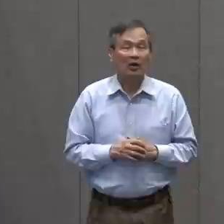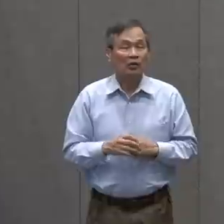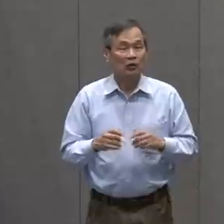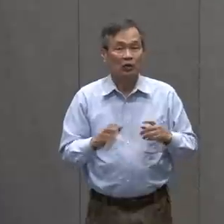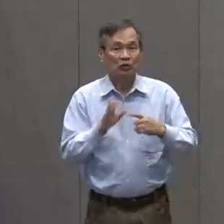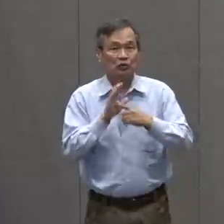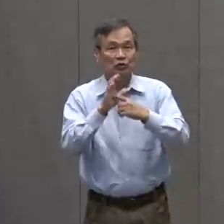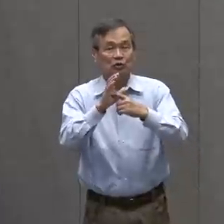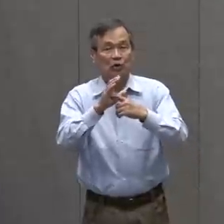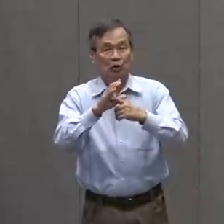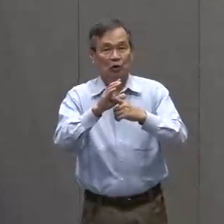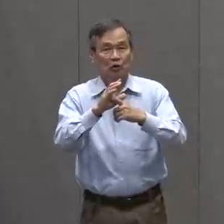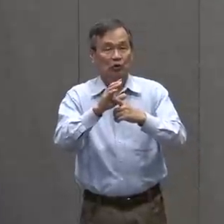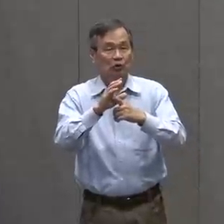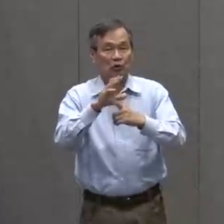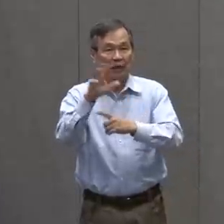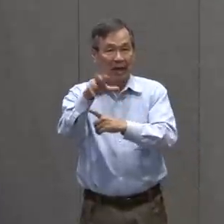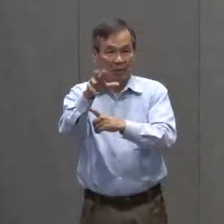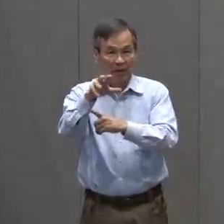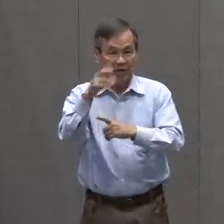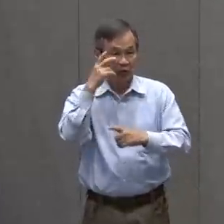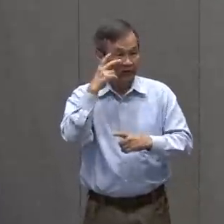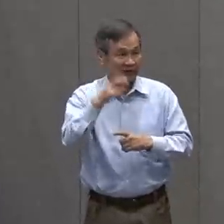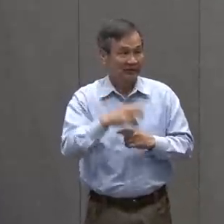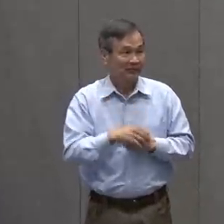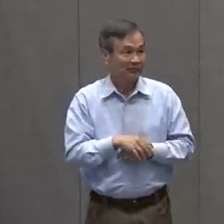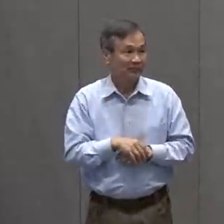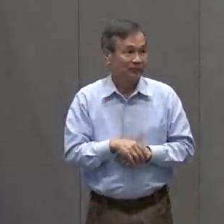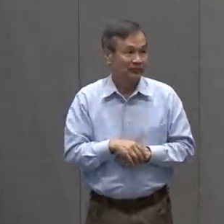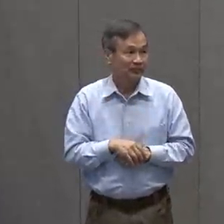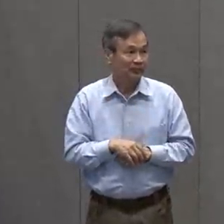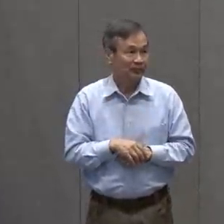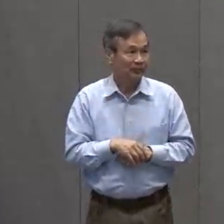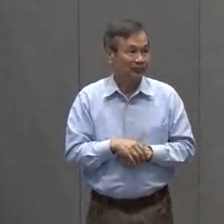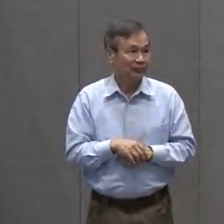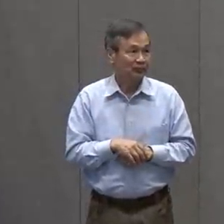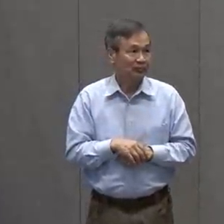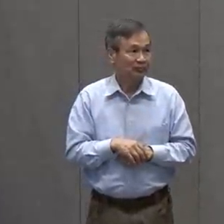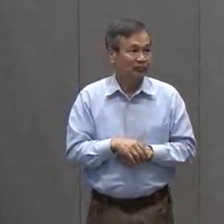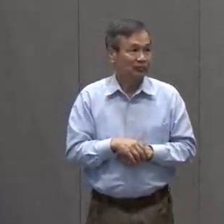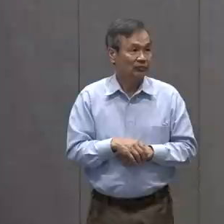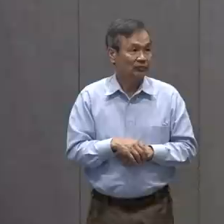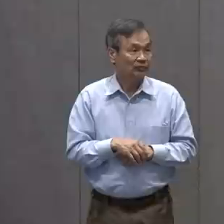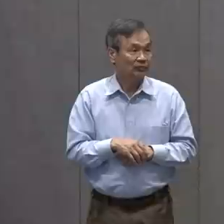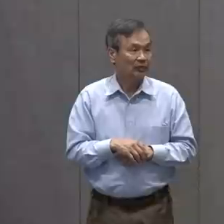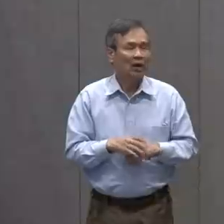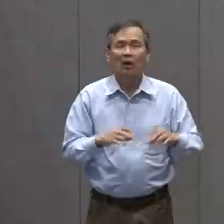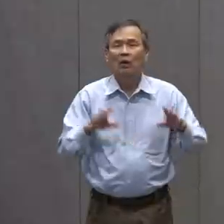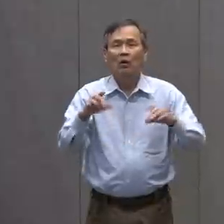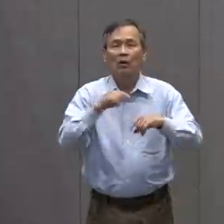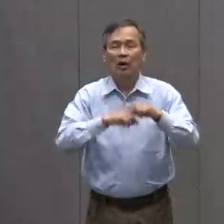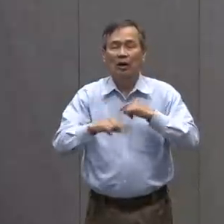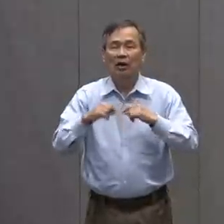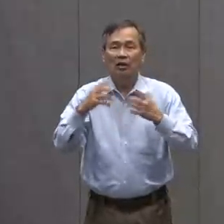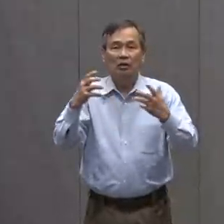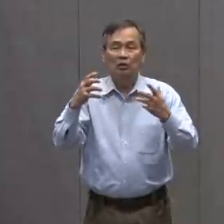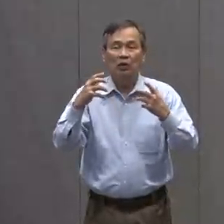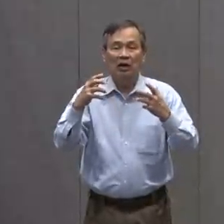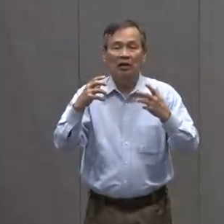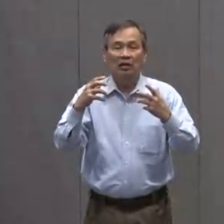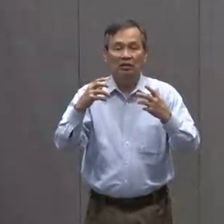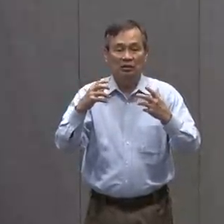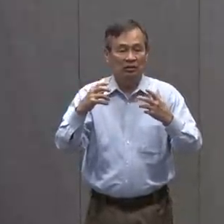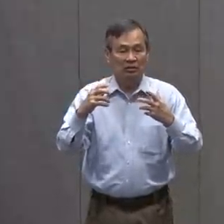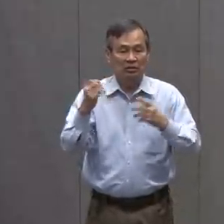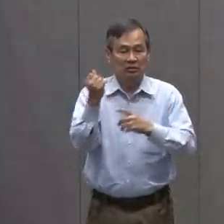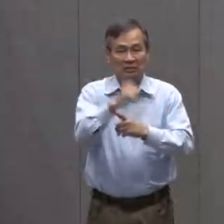the camera so they can see. Oh, and I'm sorry. The purpose of the game is to get